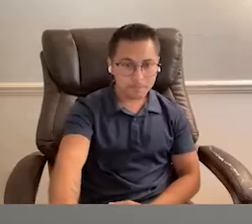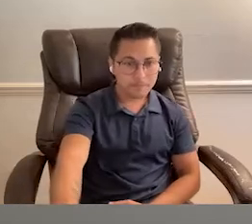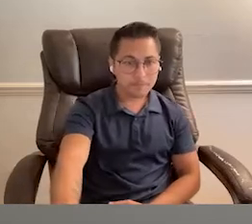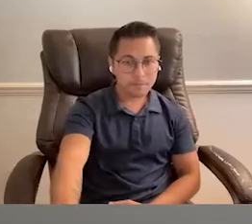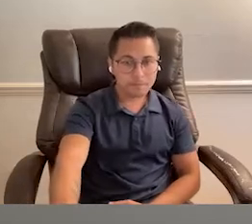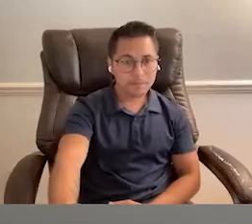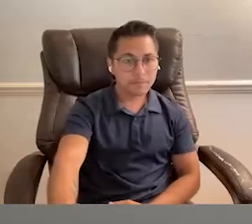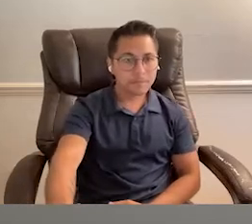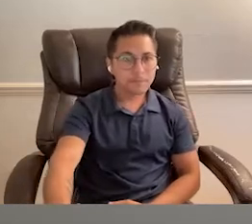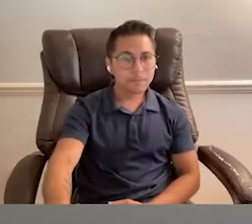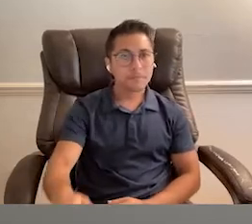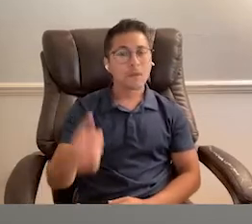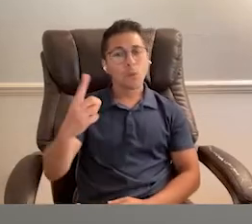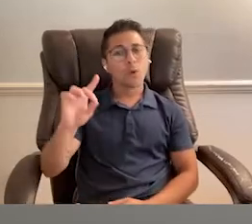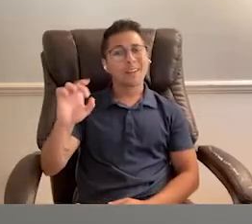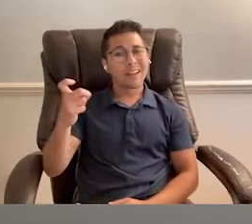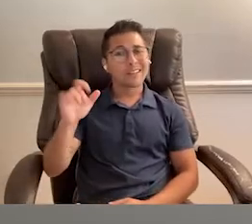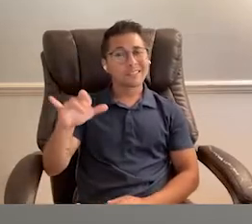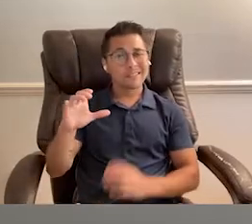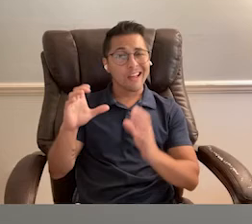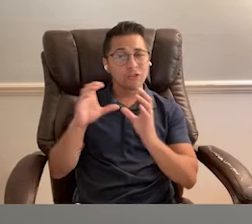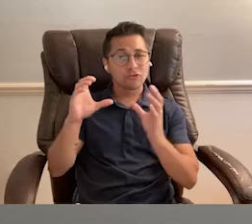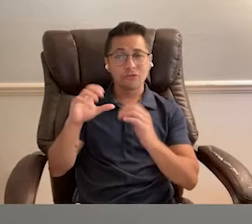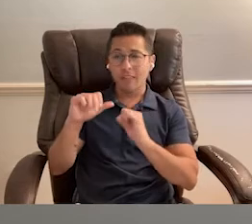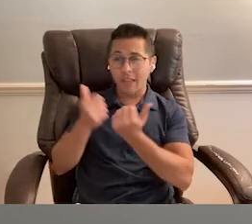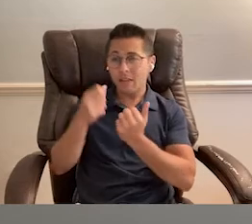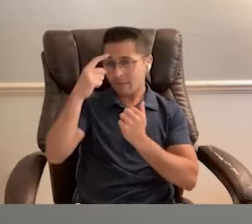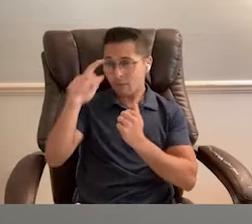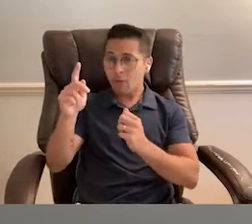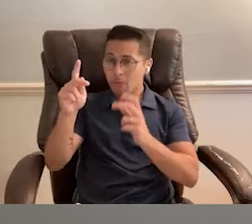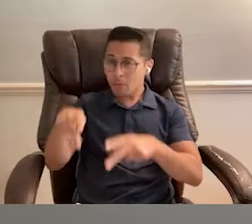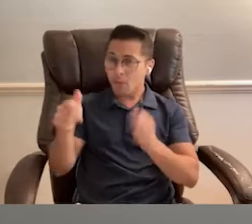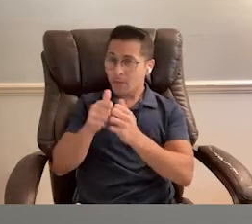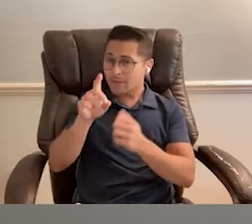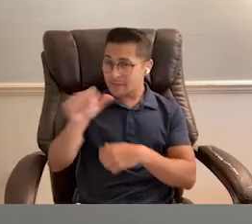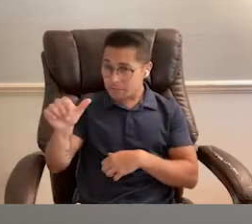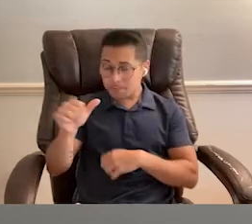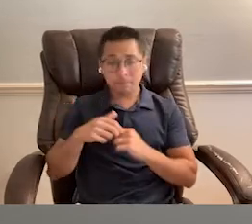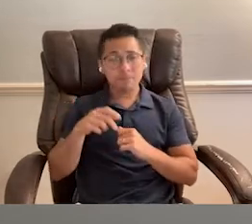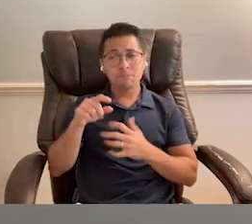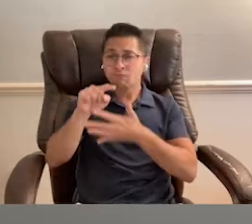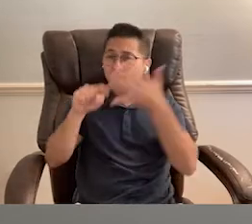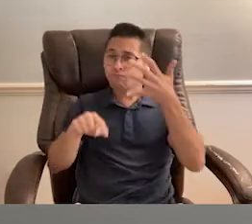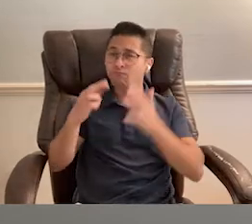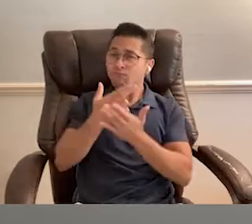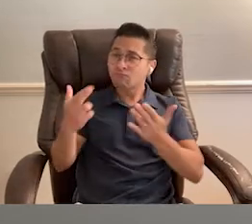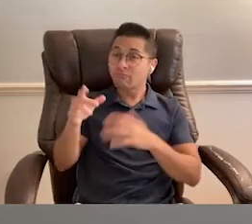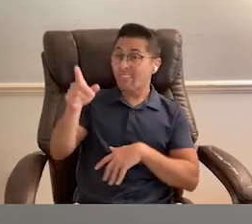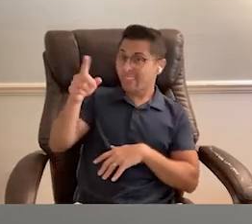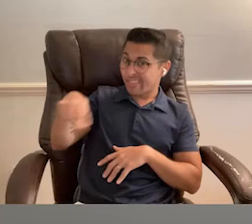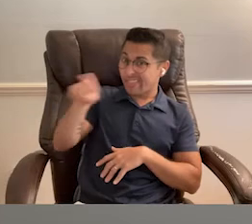a student that meets one of the diagnoses that is served by the Agency for Persons with Disabilities. So these are the resources